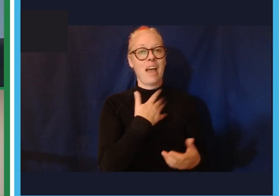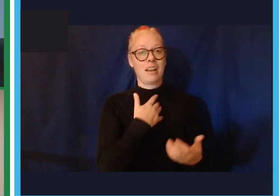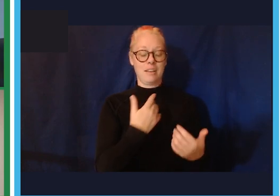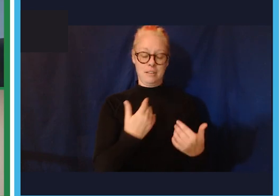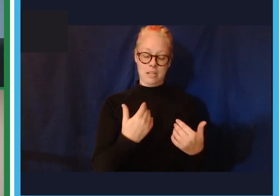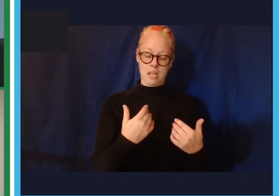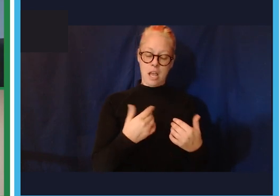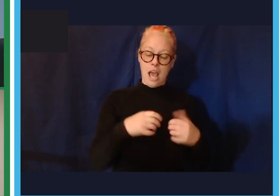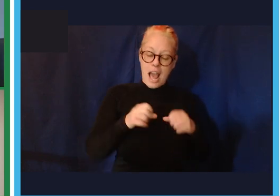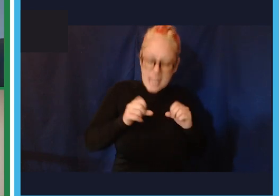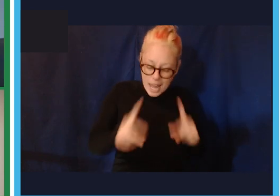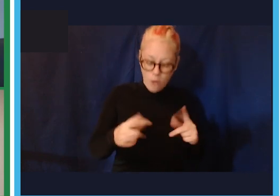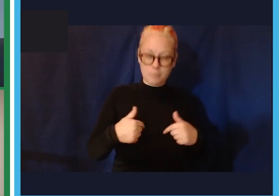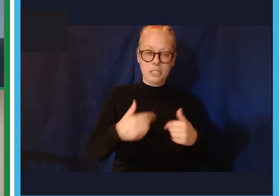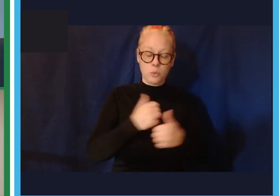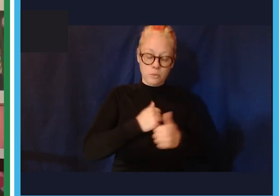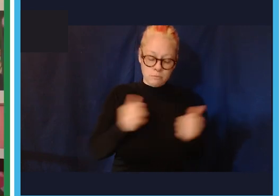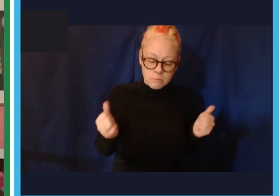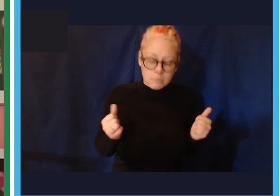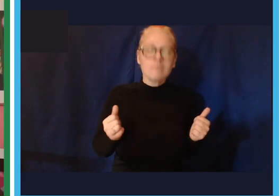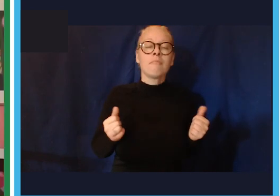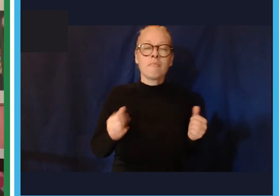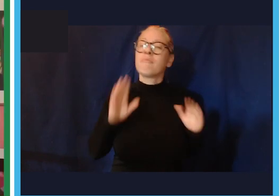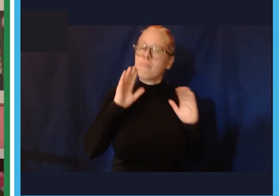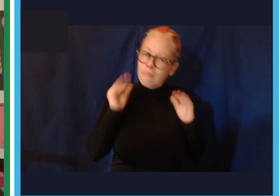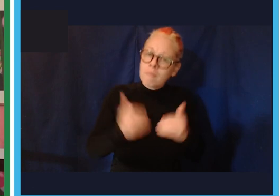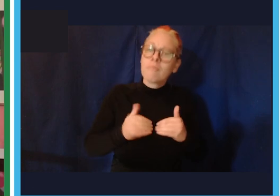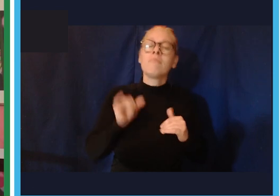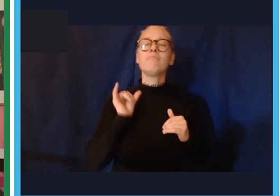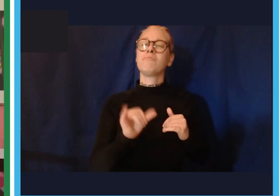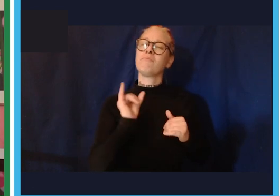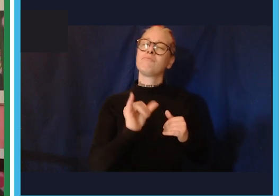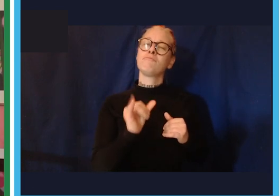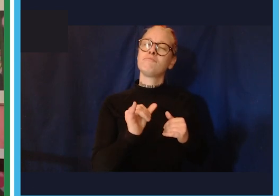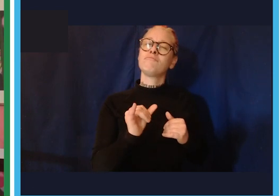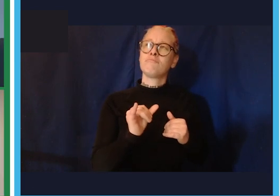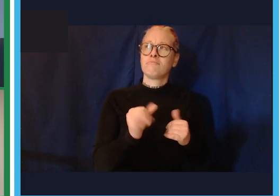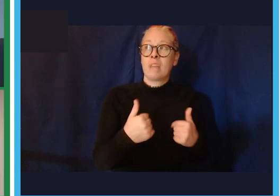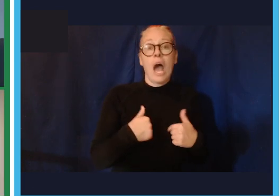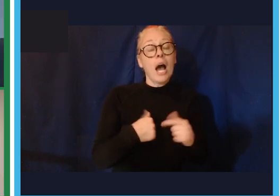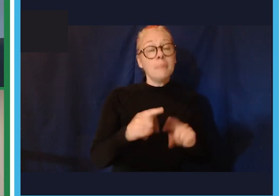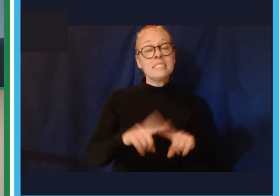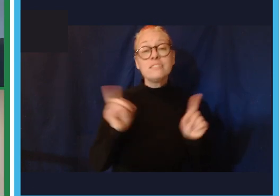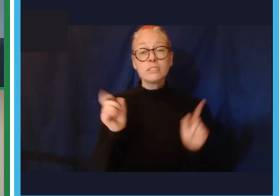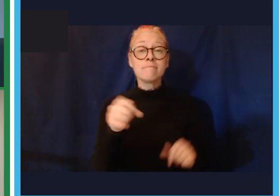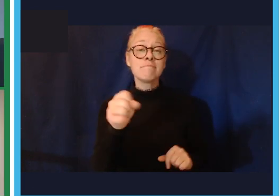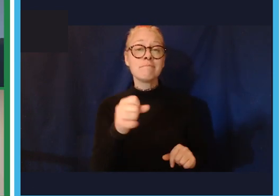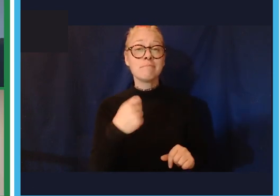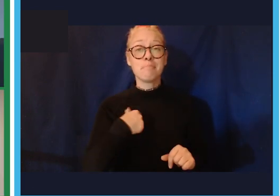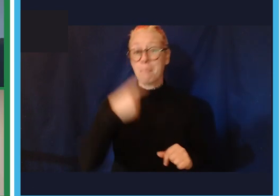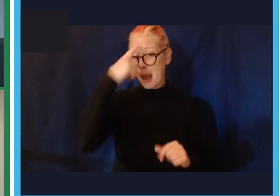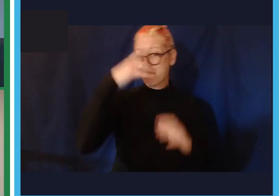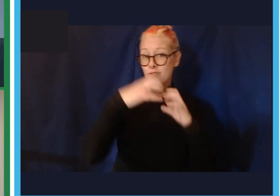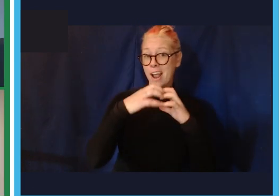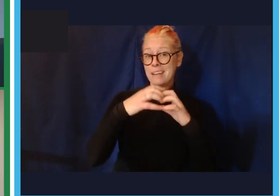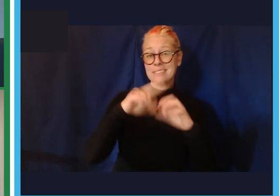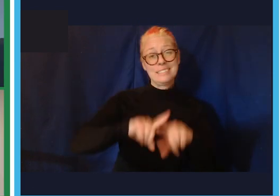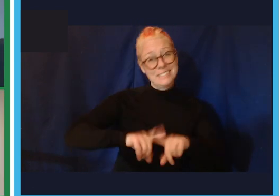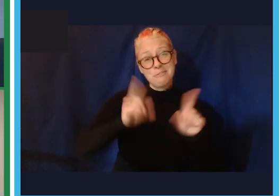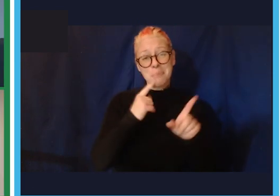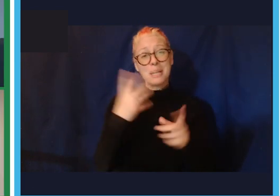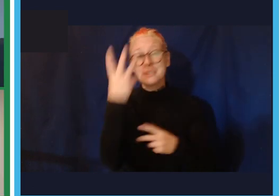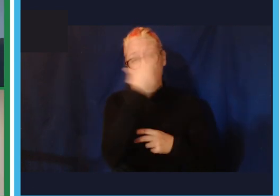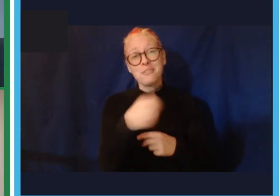it, and it creates really interesting things, and it sees the world a little bit differently, and that's a perspective that seems very